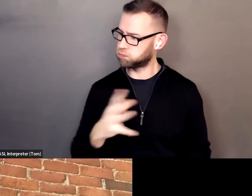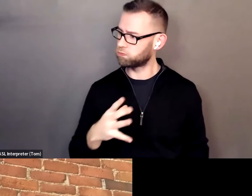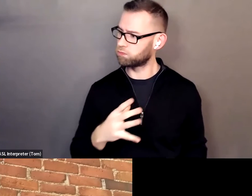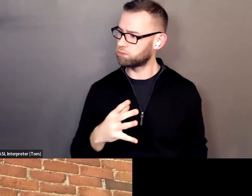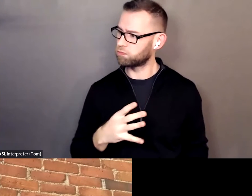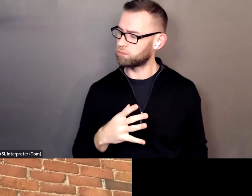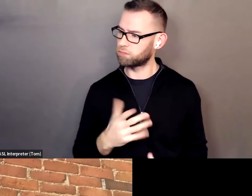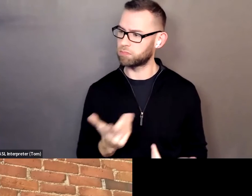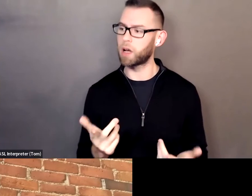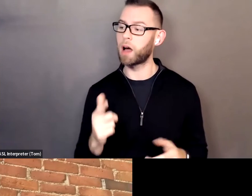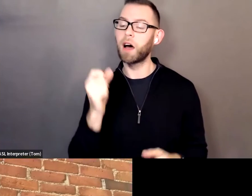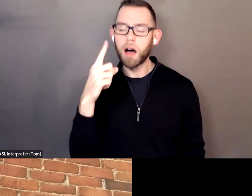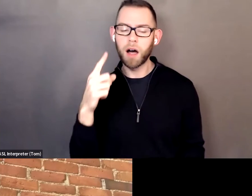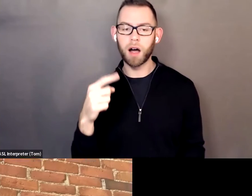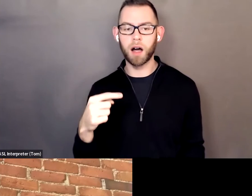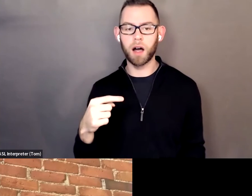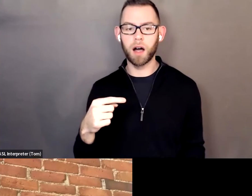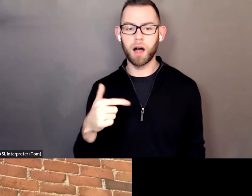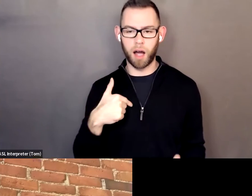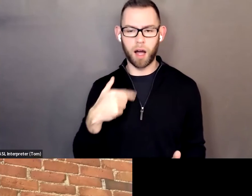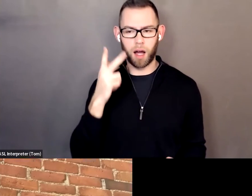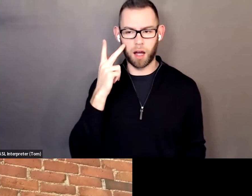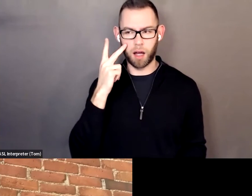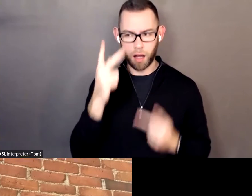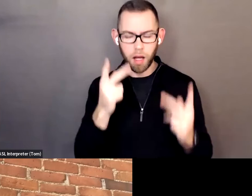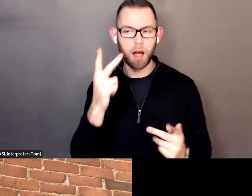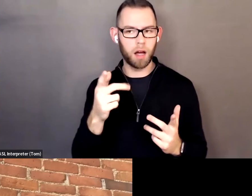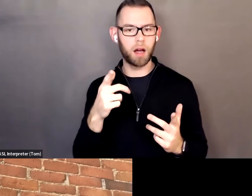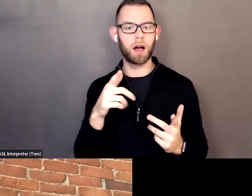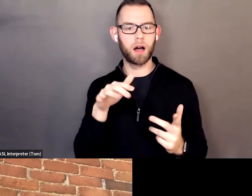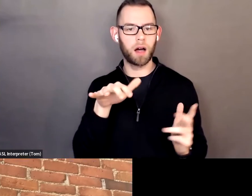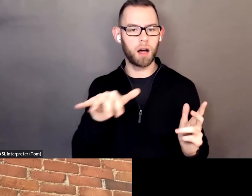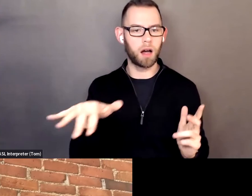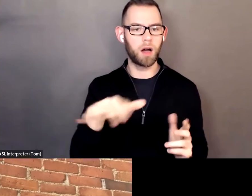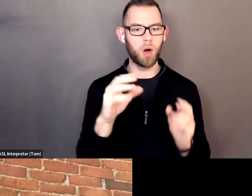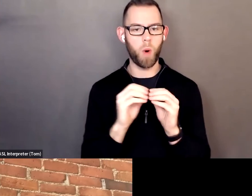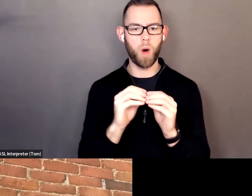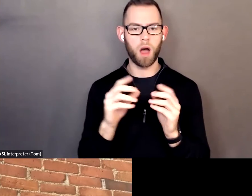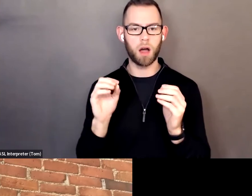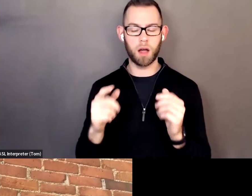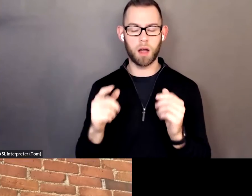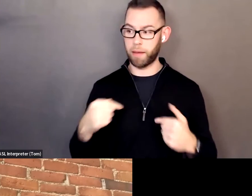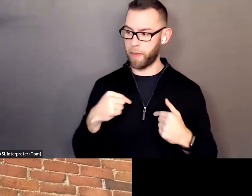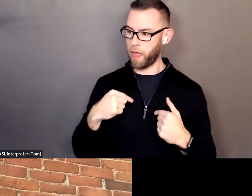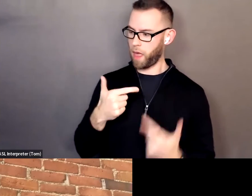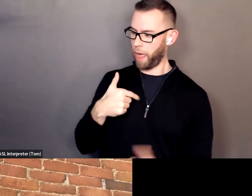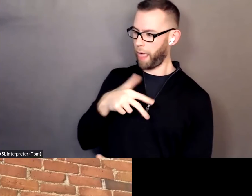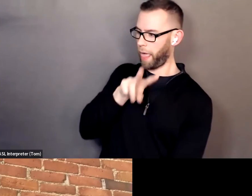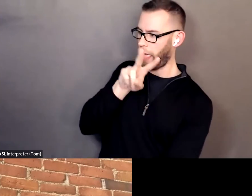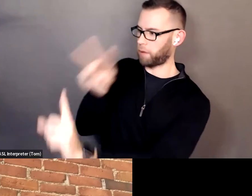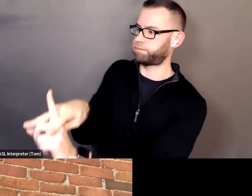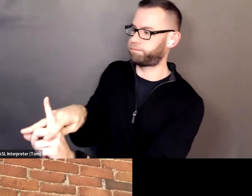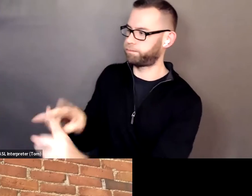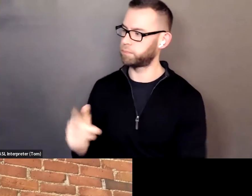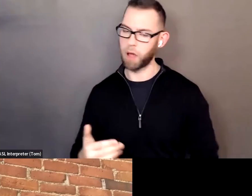source. But what I have seen that I really appreciate is a lot less of imposing what we want to do for ourselves on